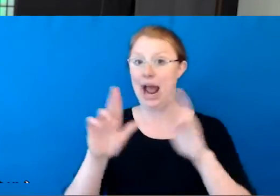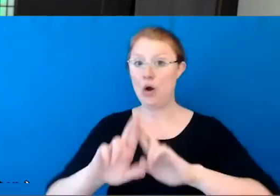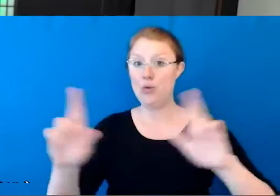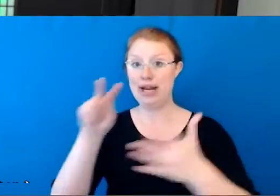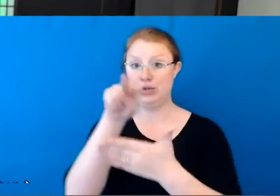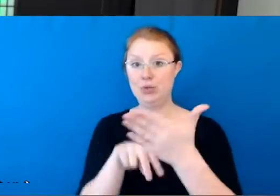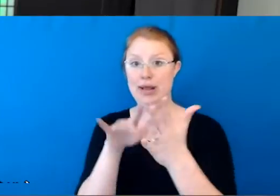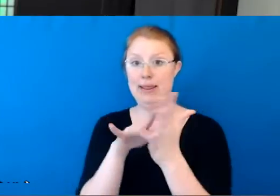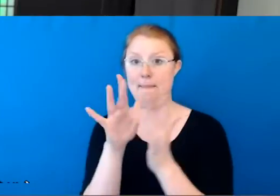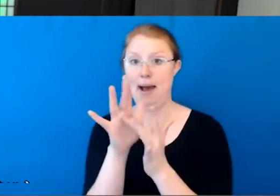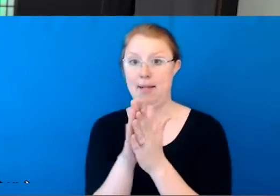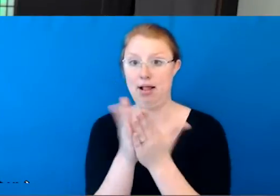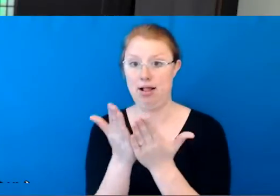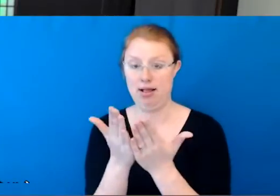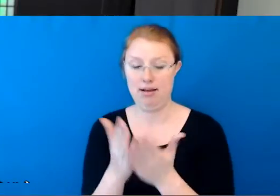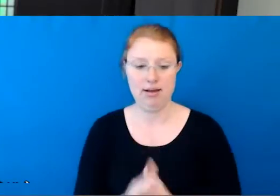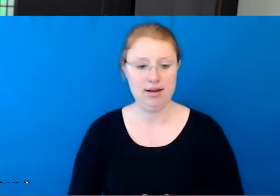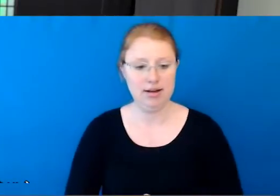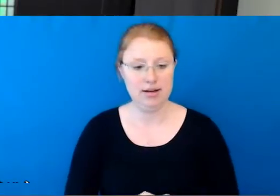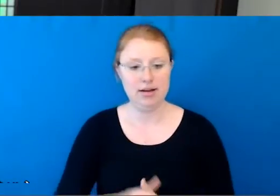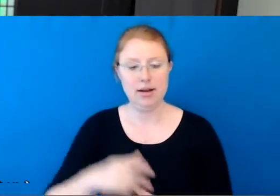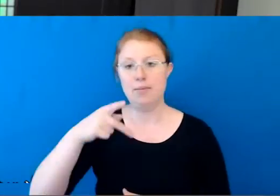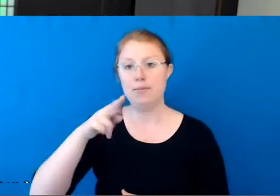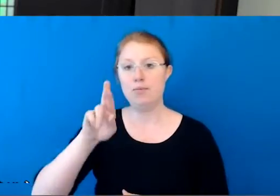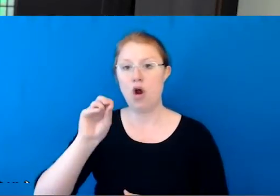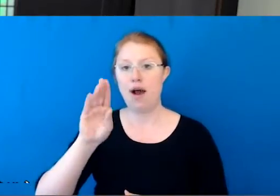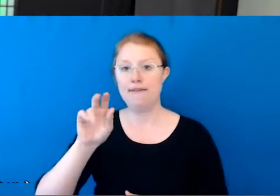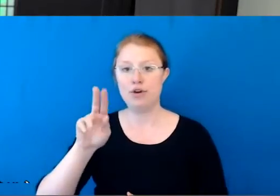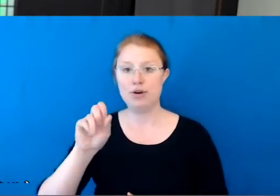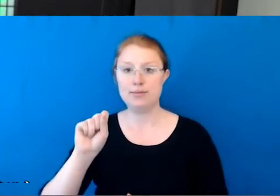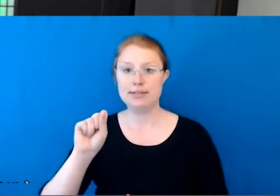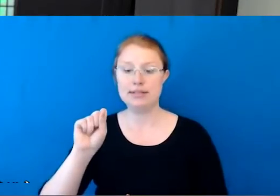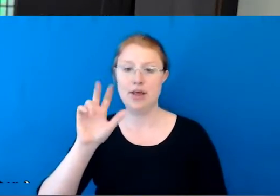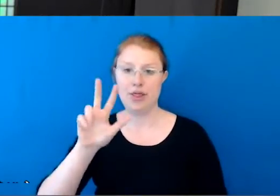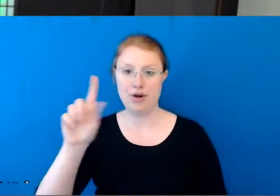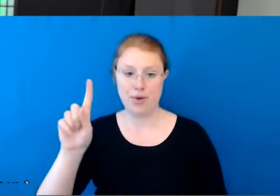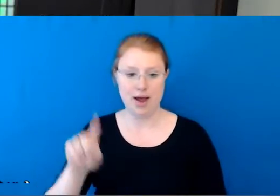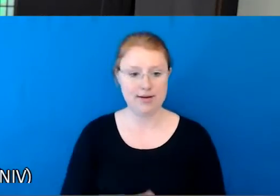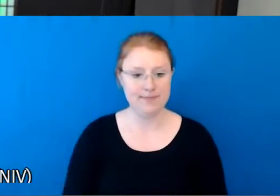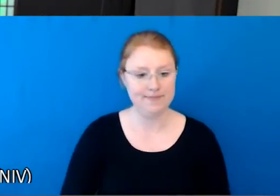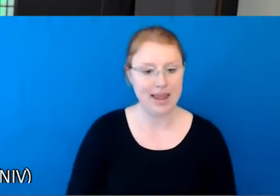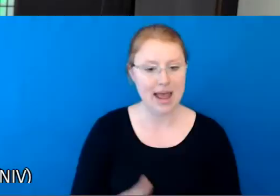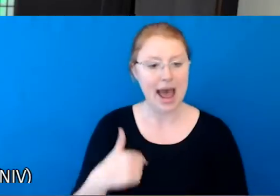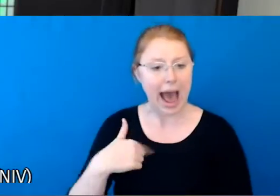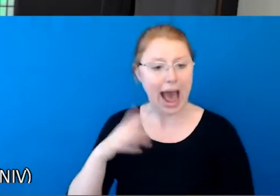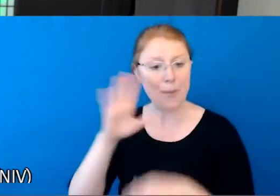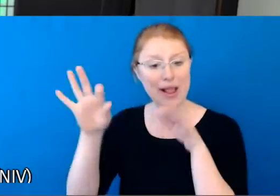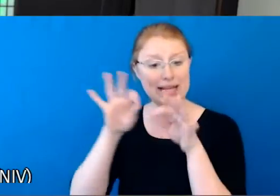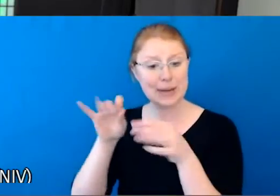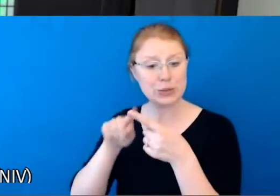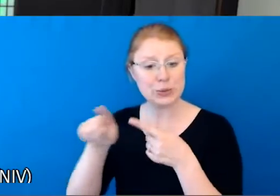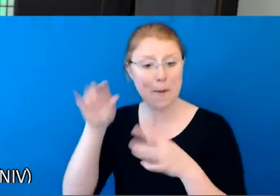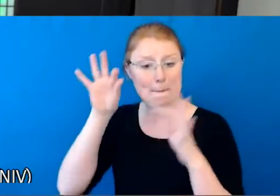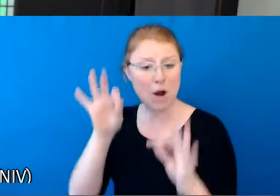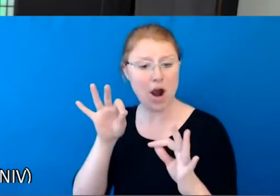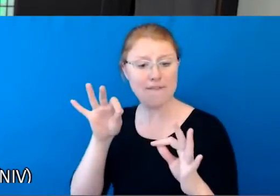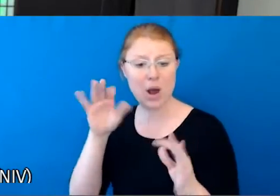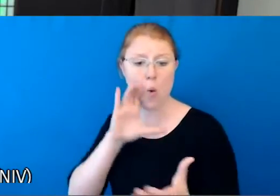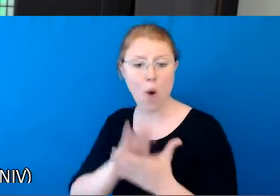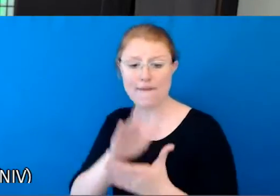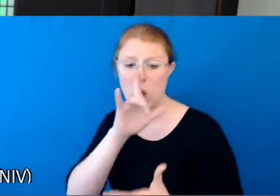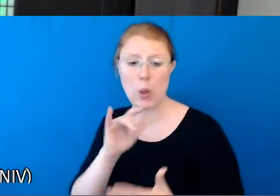10 reads this way. A wife of noble character, who can find? She is worth far more than